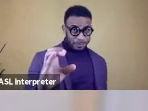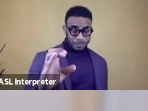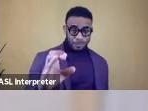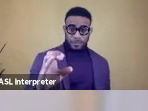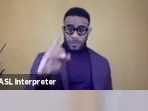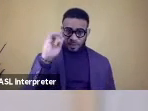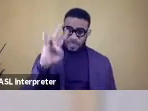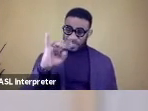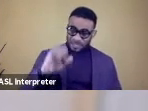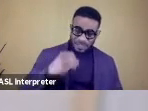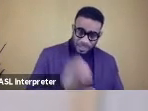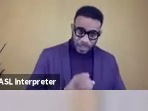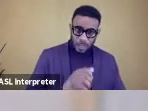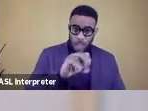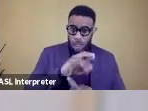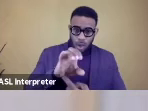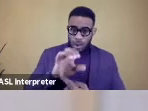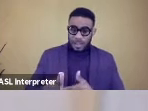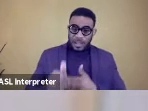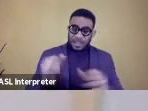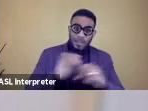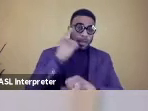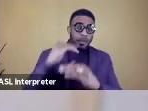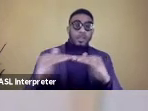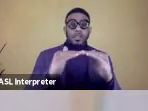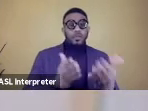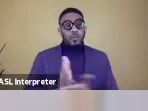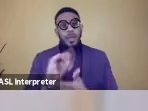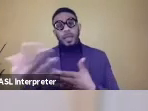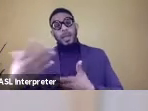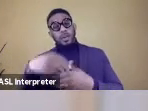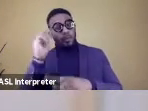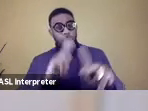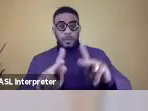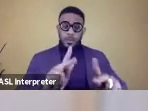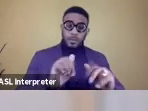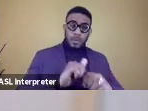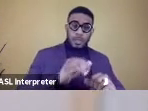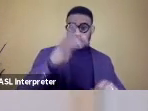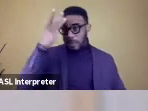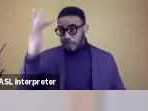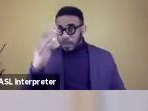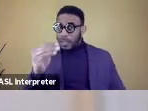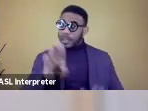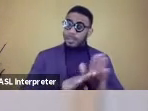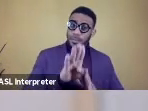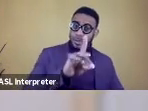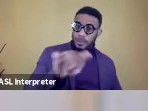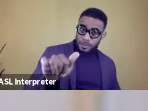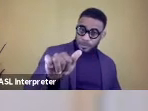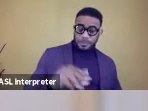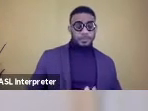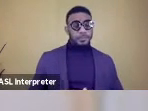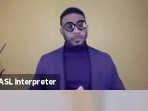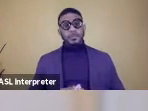For 70 years, the ARC has led the fight for the civil rights and inclusion of people with intellectual and developmental